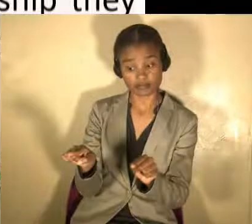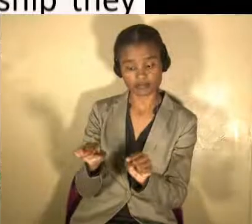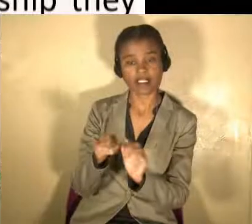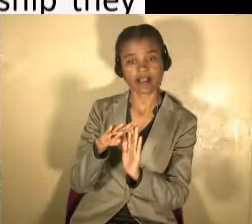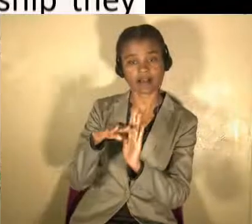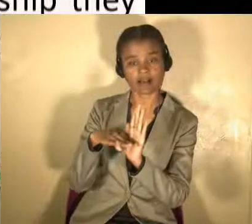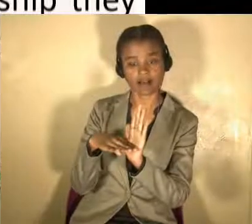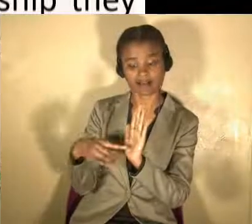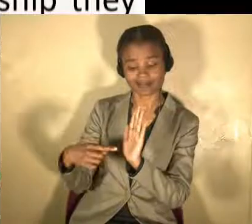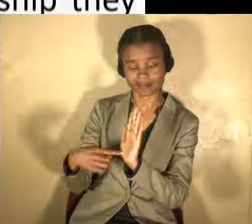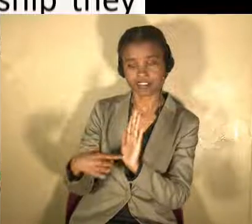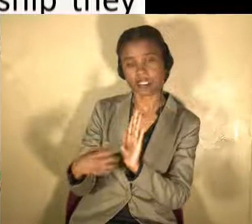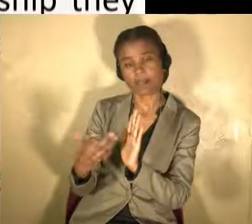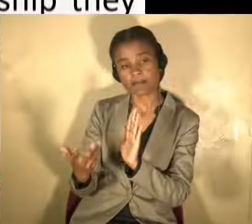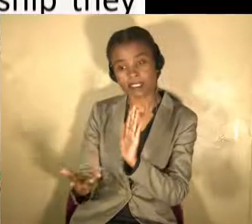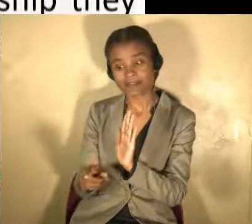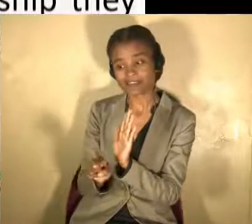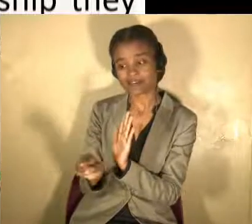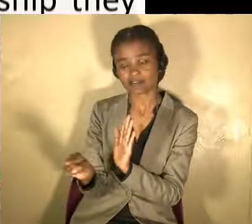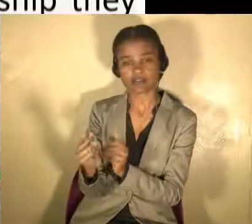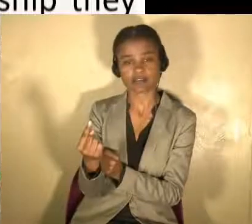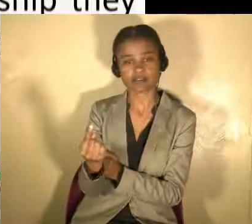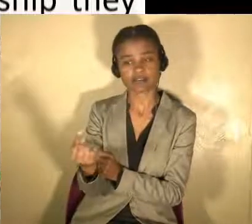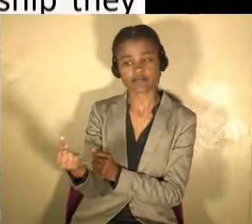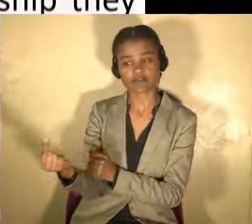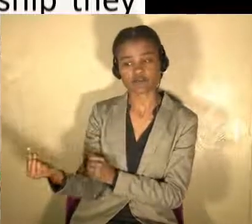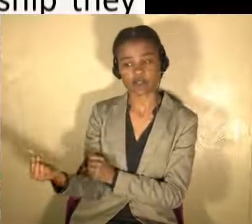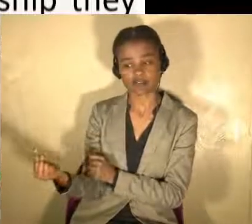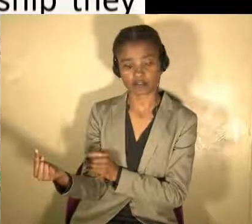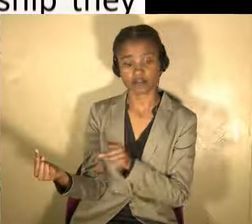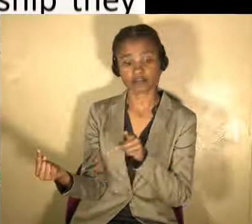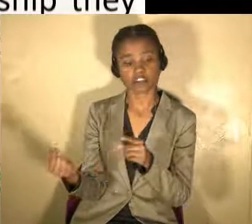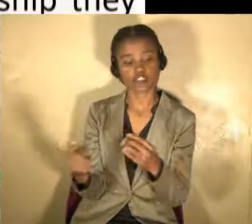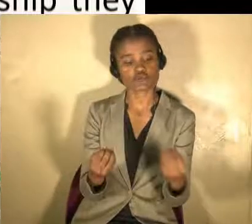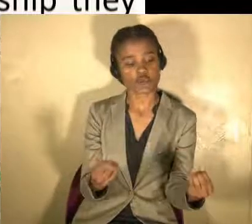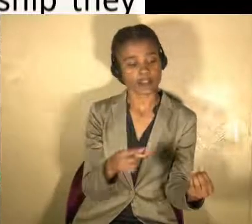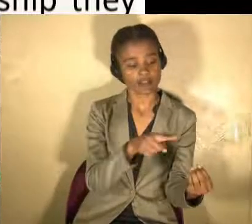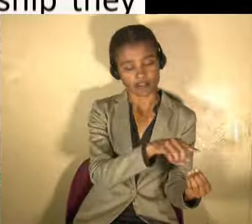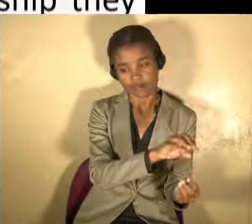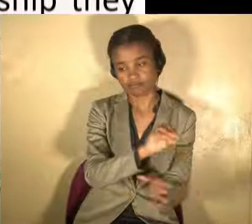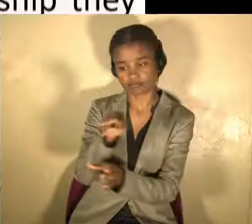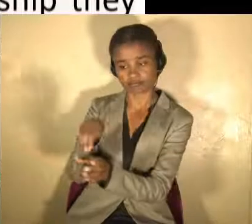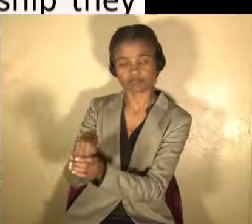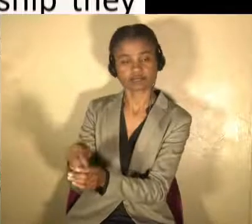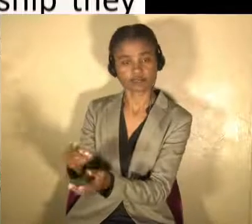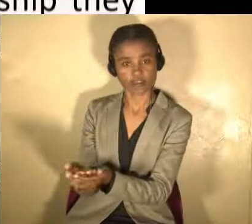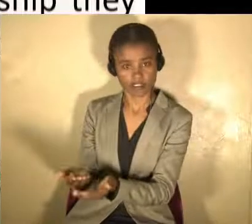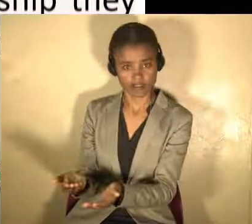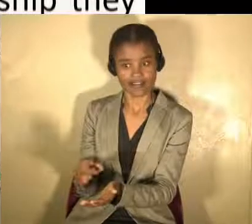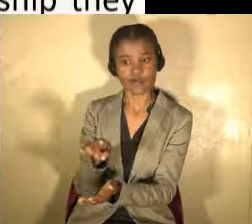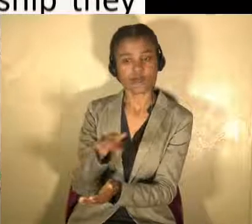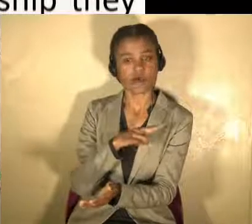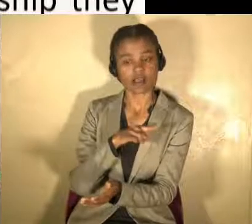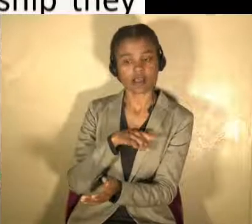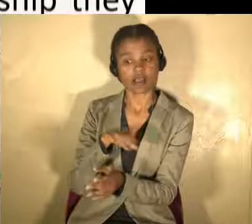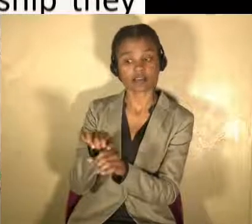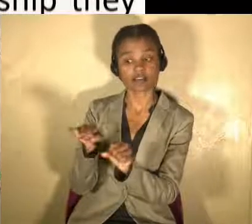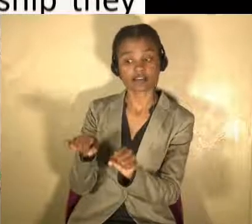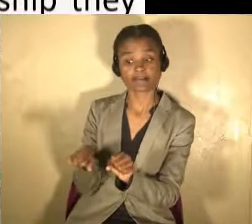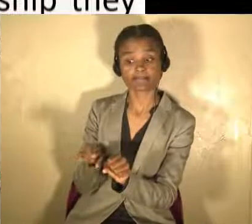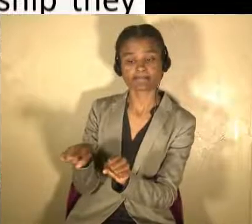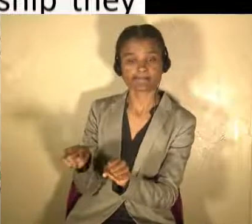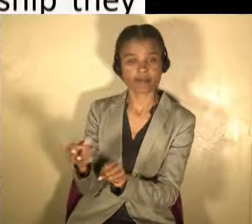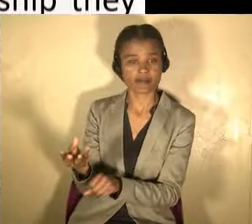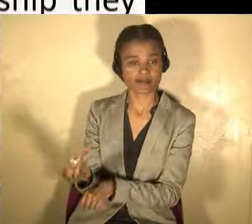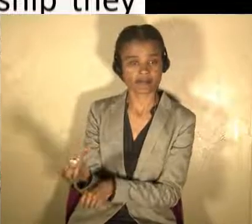would be assigned to care for children who are placed in that cluster foster care scheme. Because foster care orders that are issued by